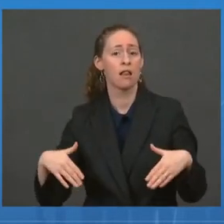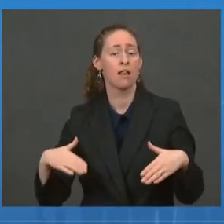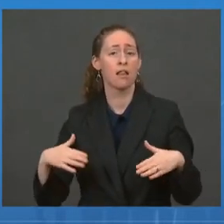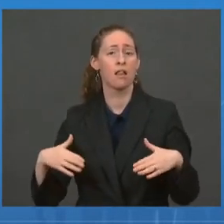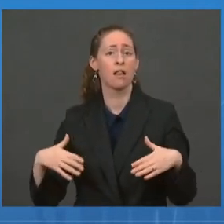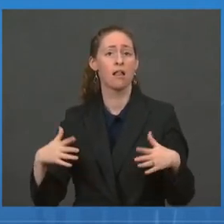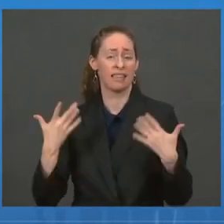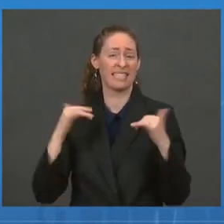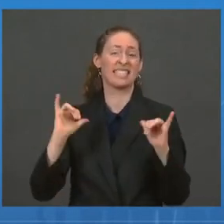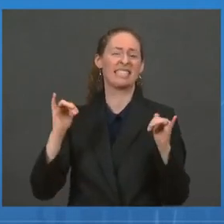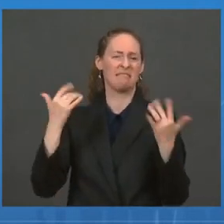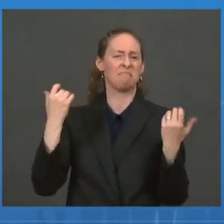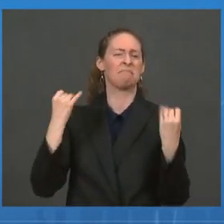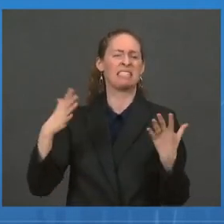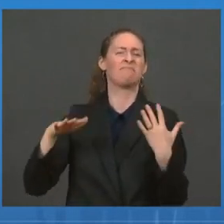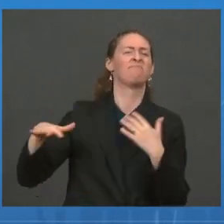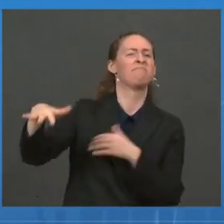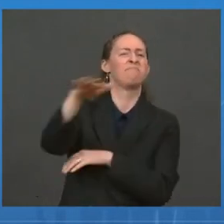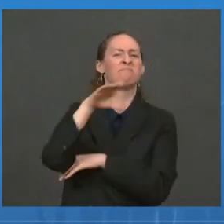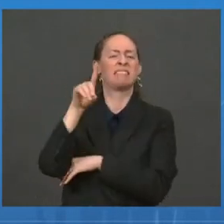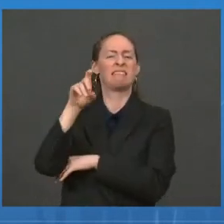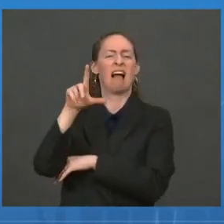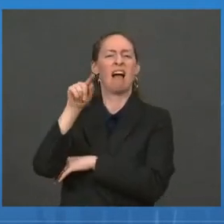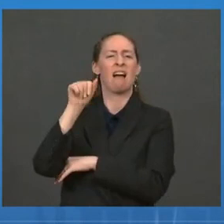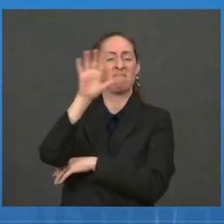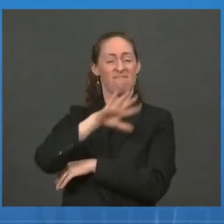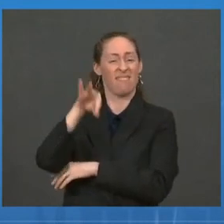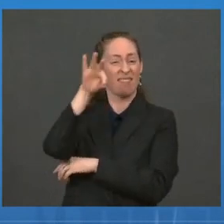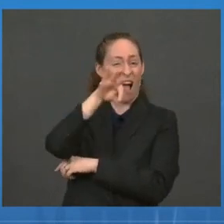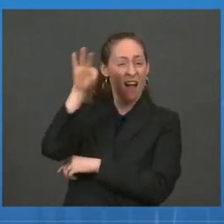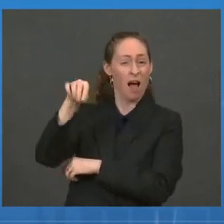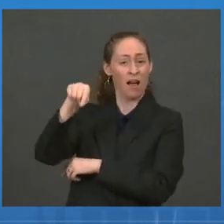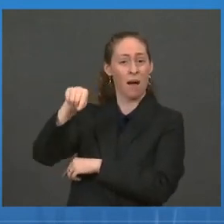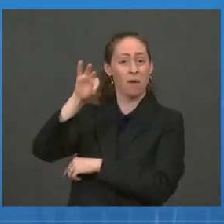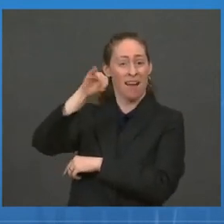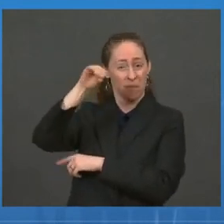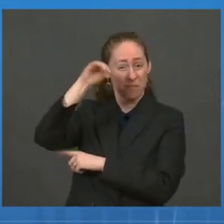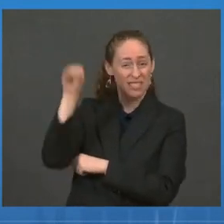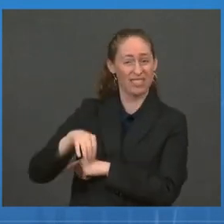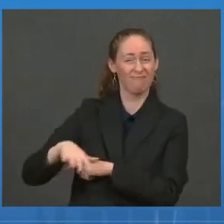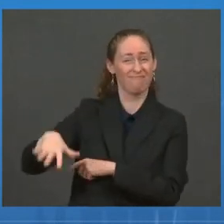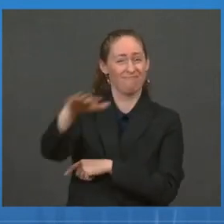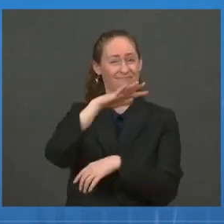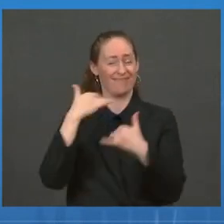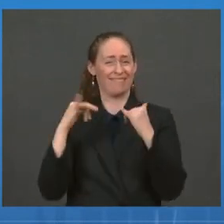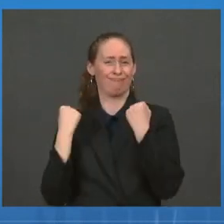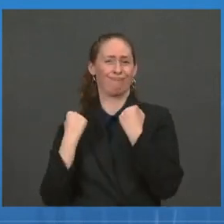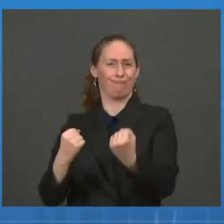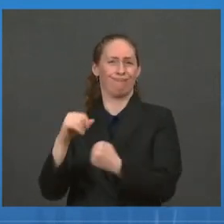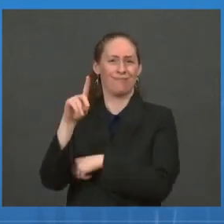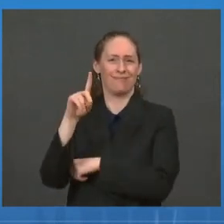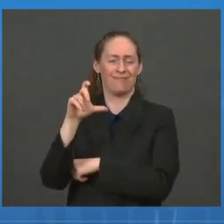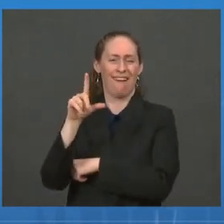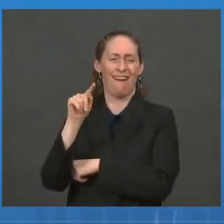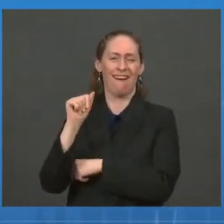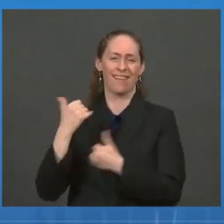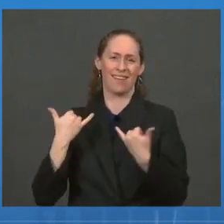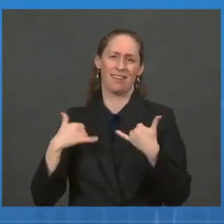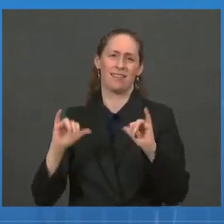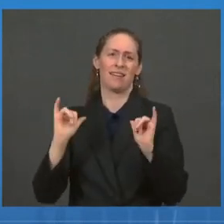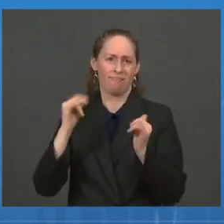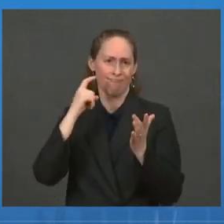99.9 percent of all sequences sampled throughout the pandemic as noted above